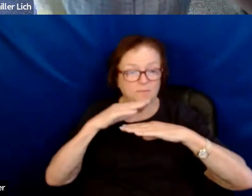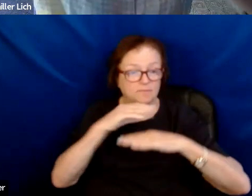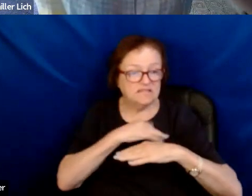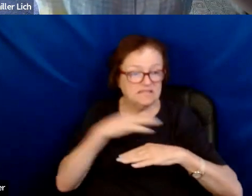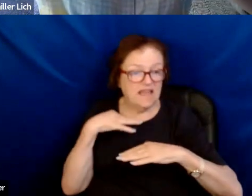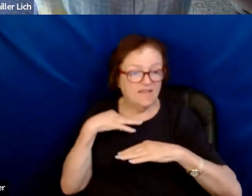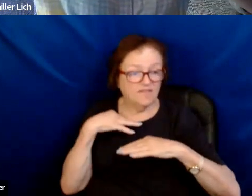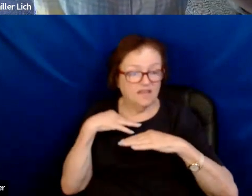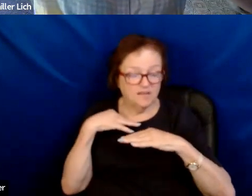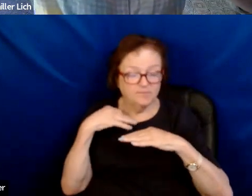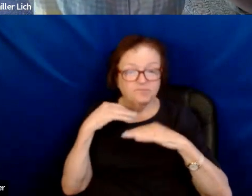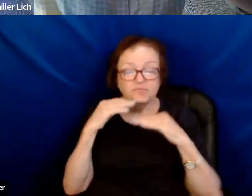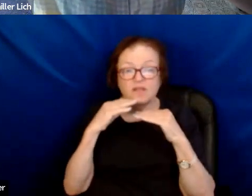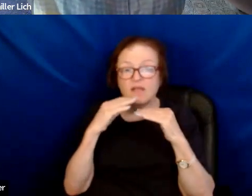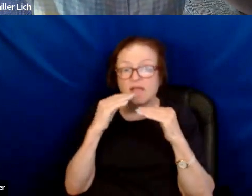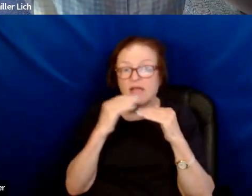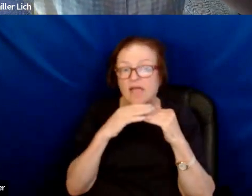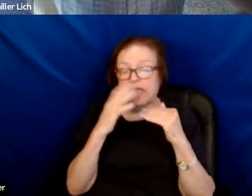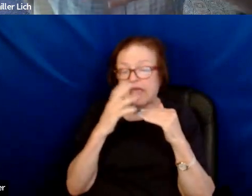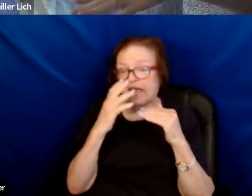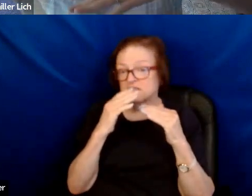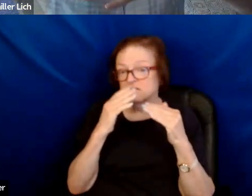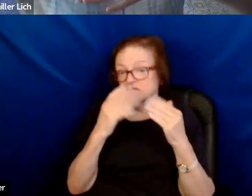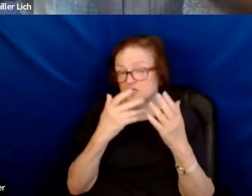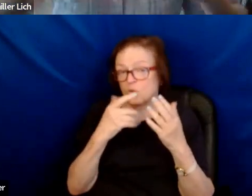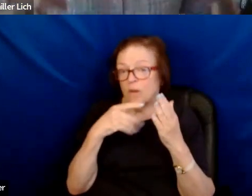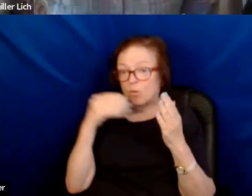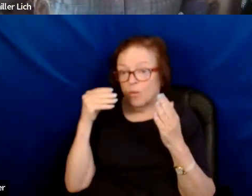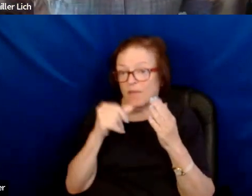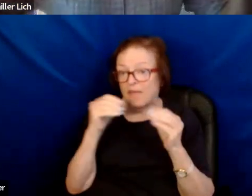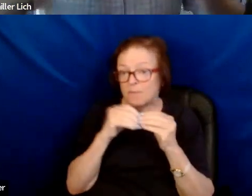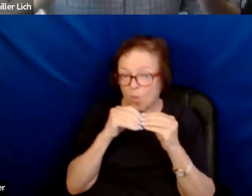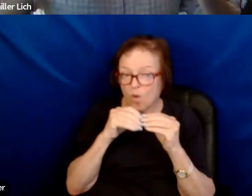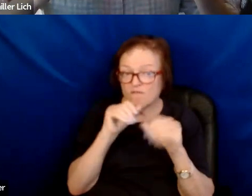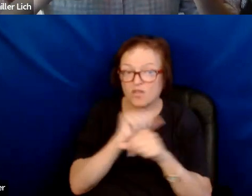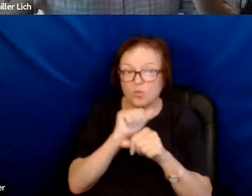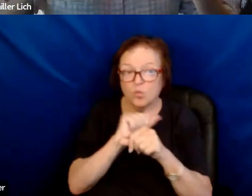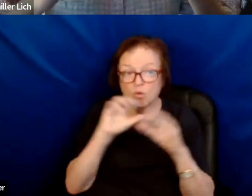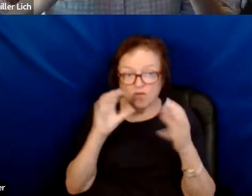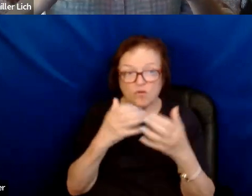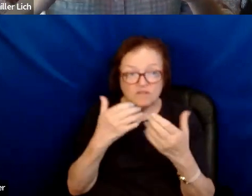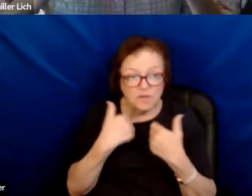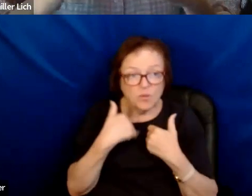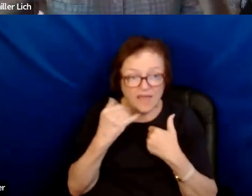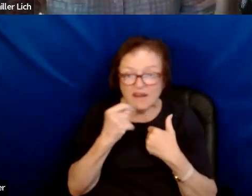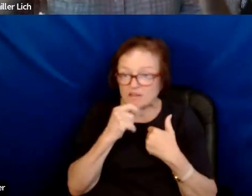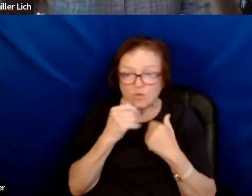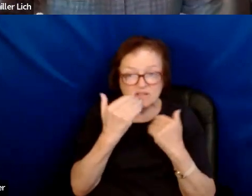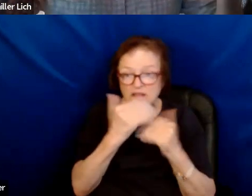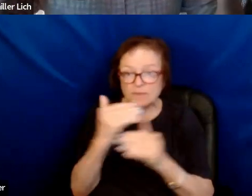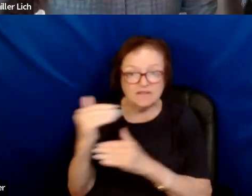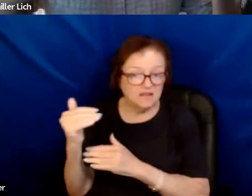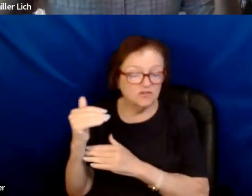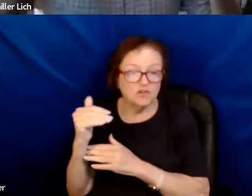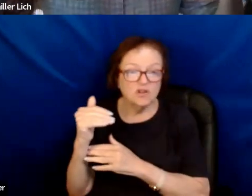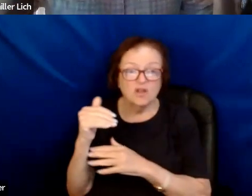hire temps to come in to get to where we need. So we were paying more for the workforce, but we had it. It wasn't a constraint in terms of whether or not we could